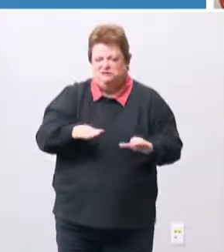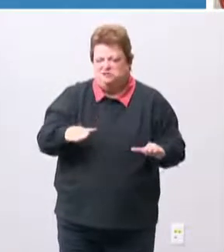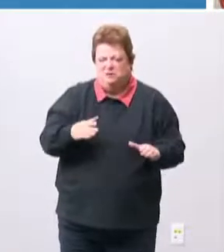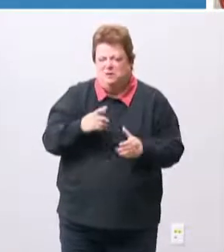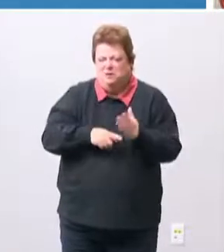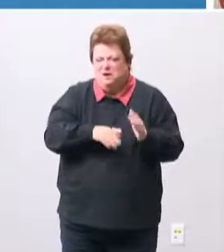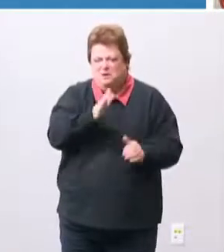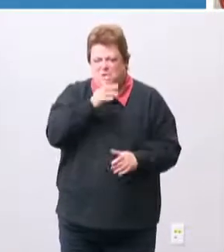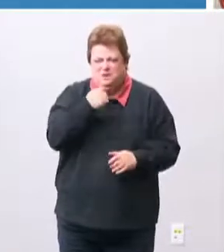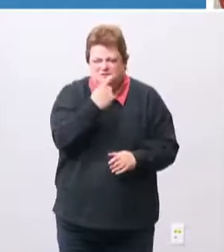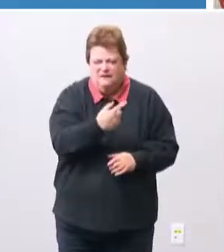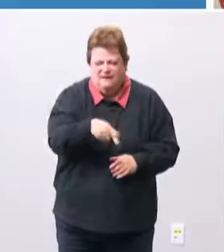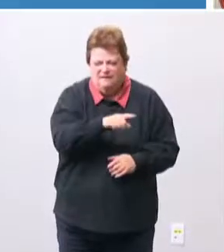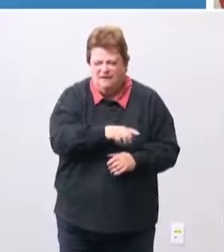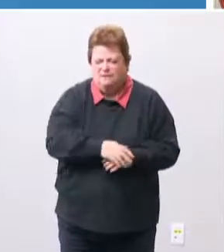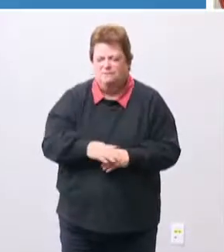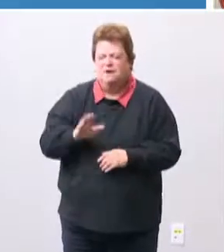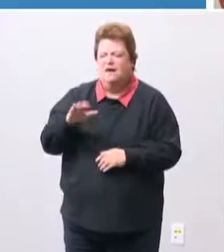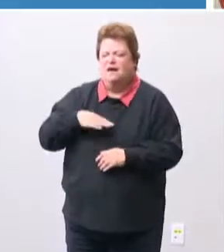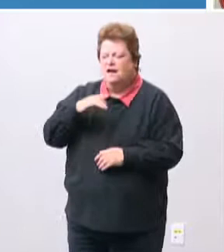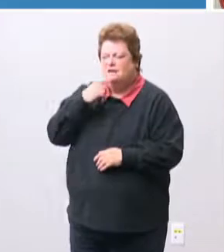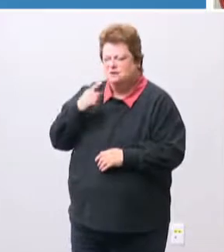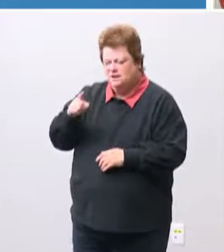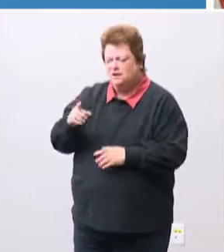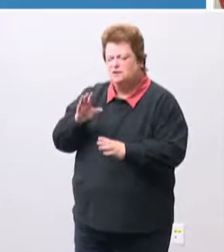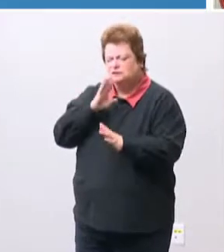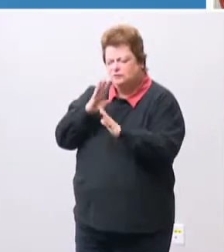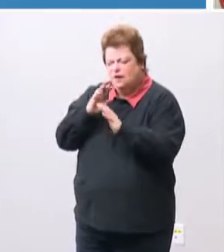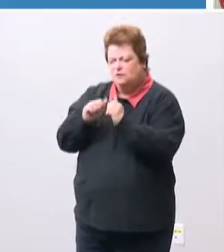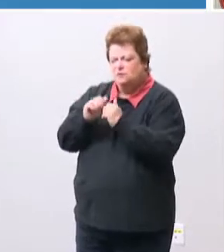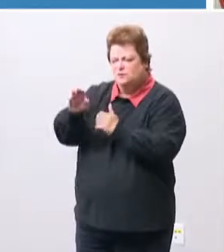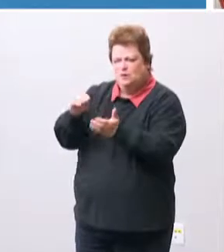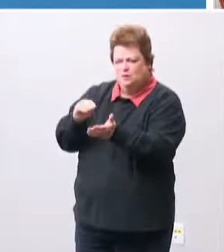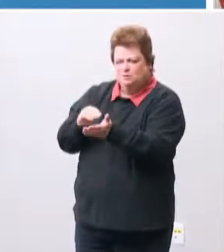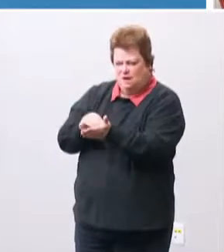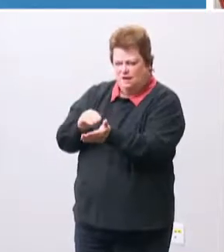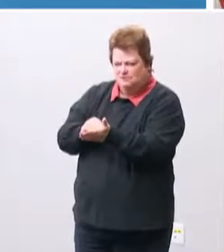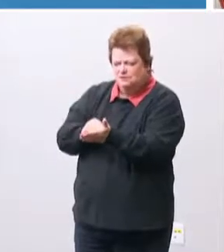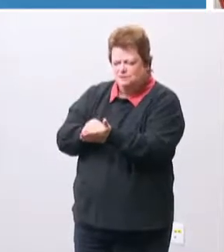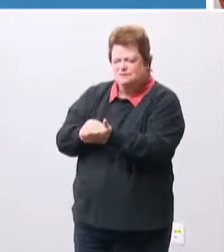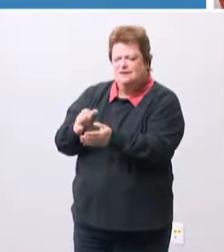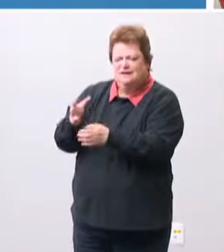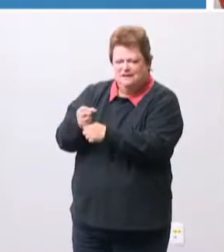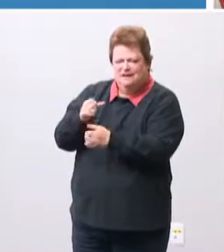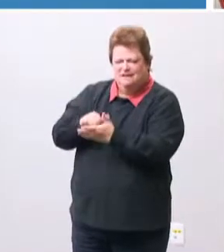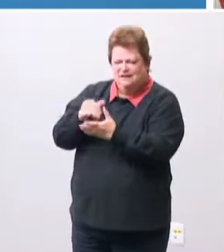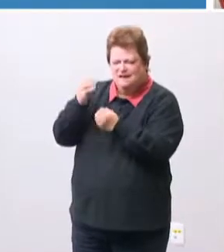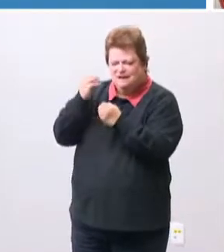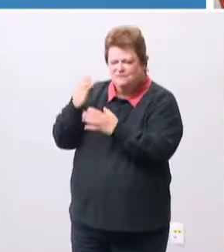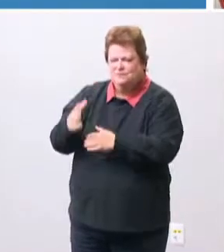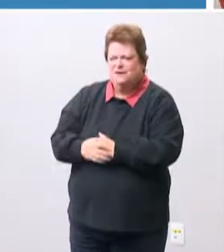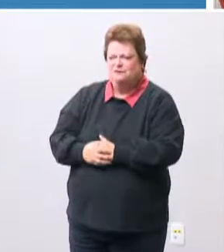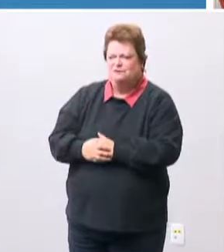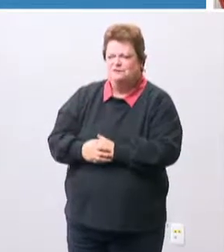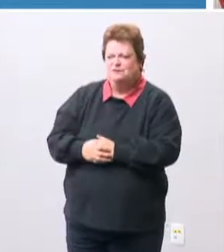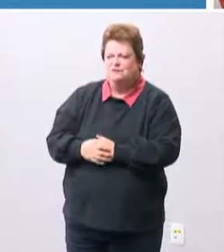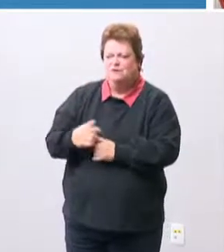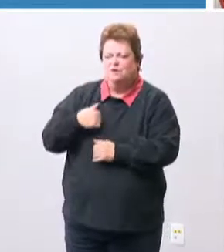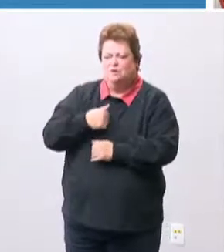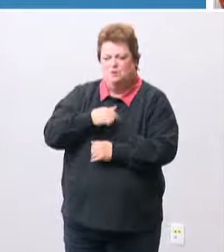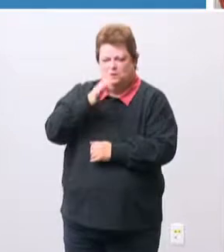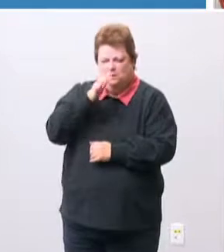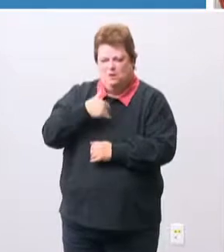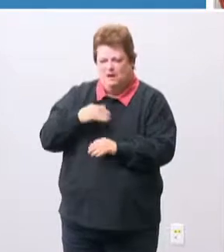tell them to talk to their healthcare provider and get information. We'll also have